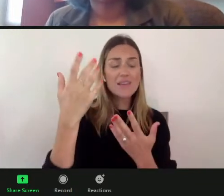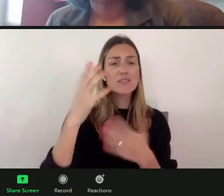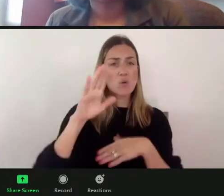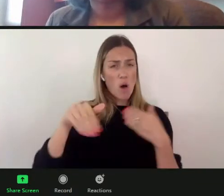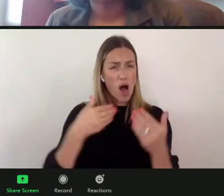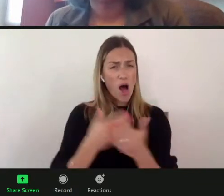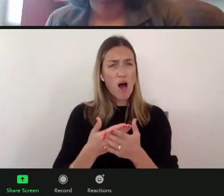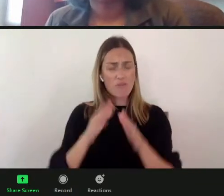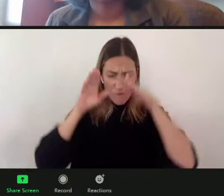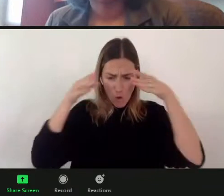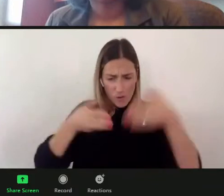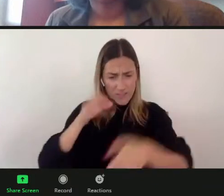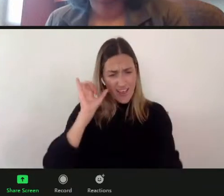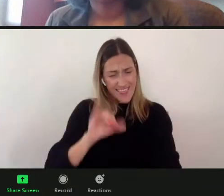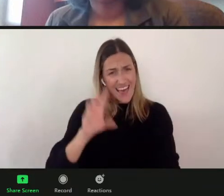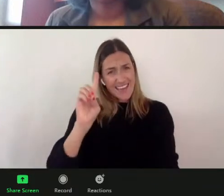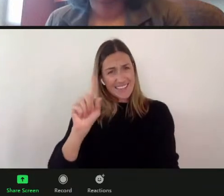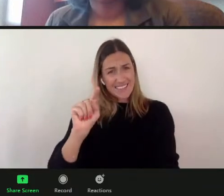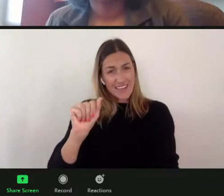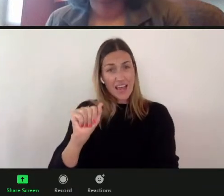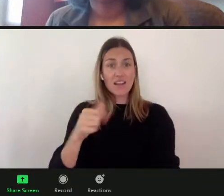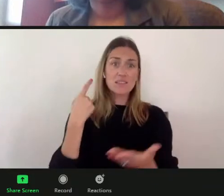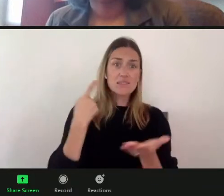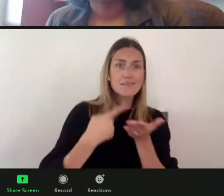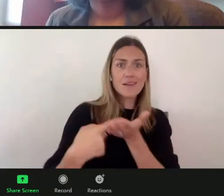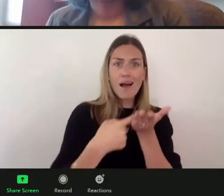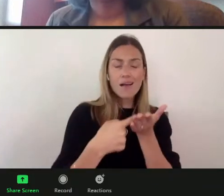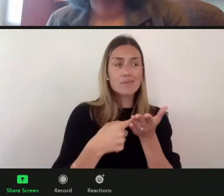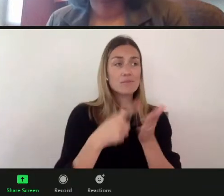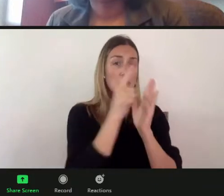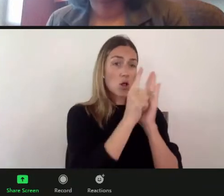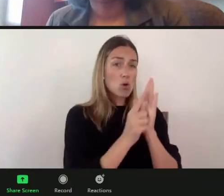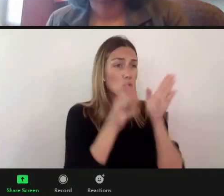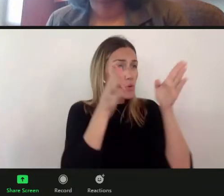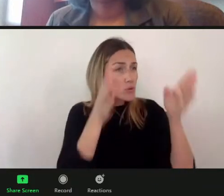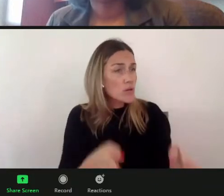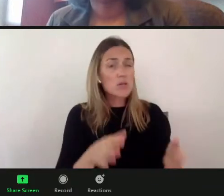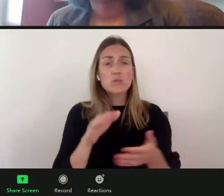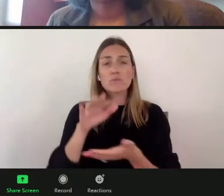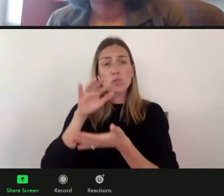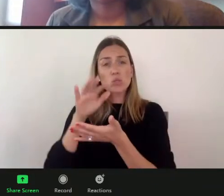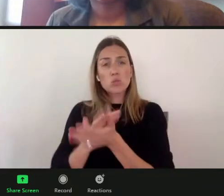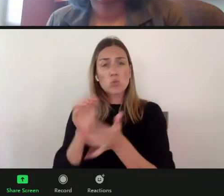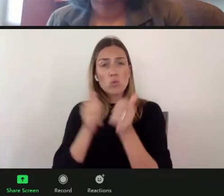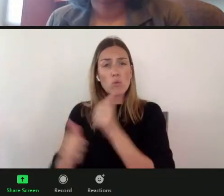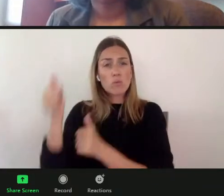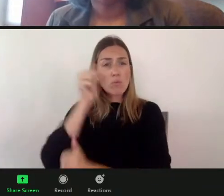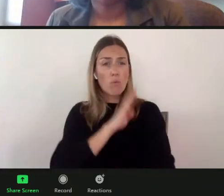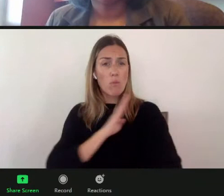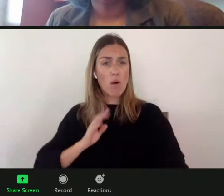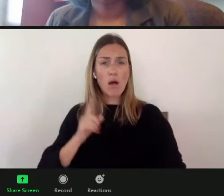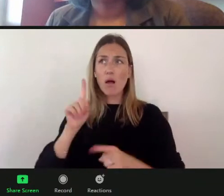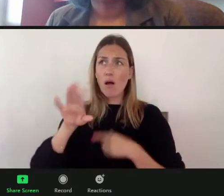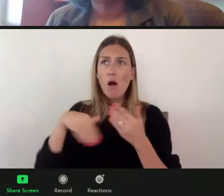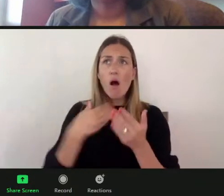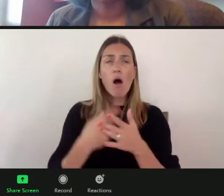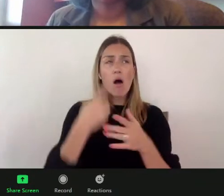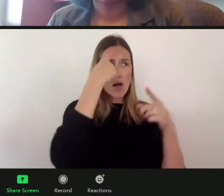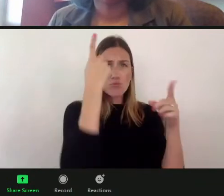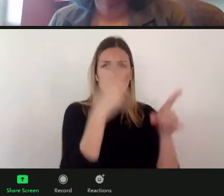discussed amongst, attorneys and the school boards with the superintendent and school leadership. So everybody's on the same